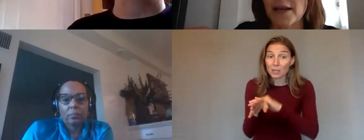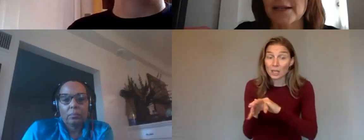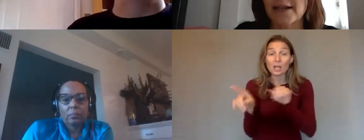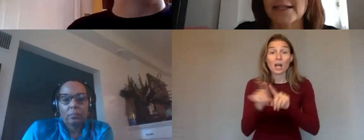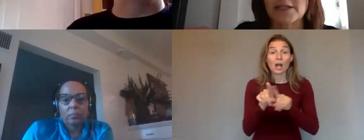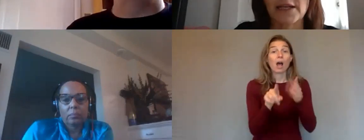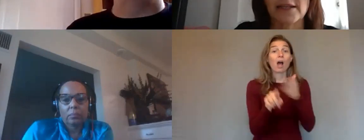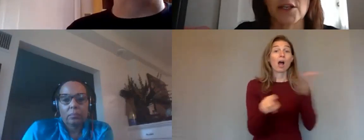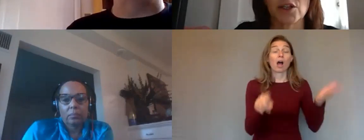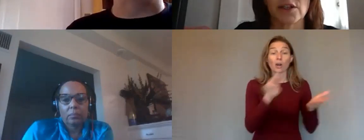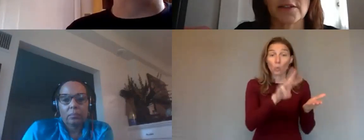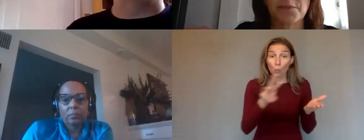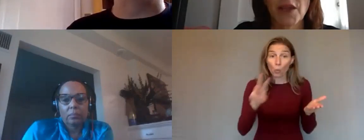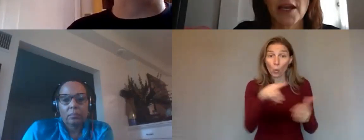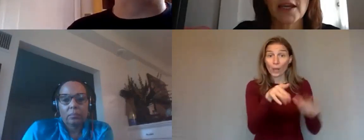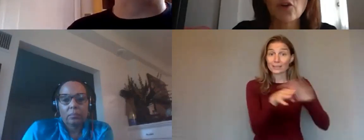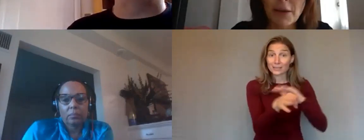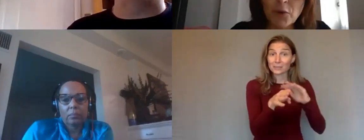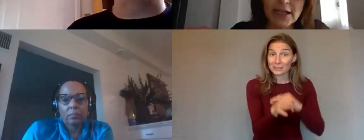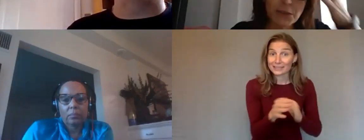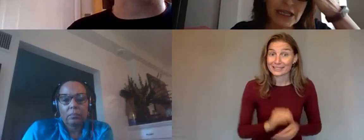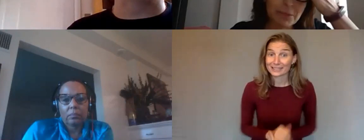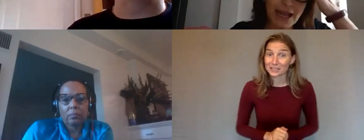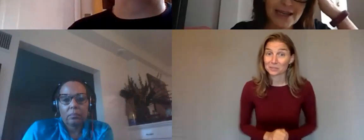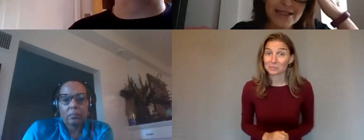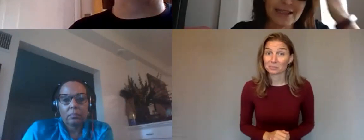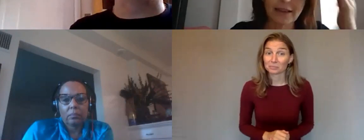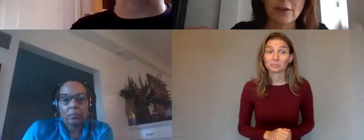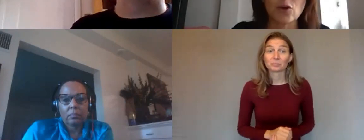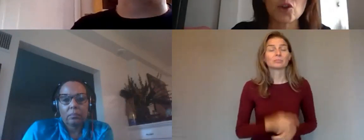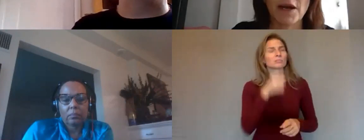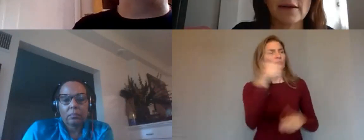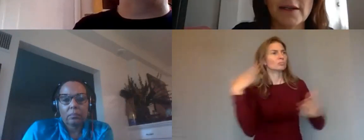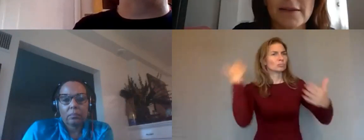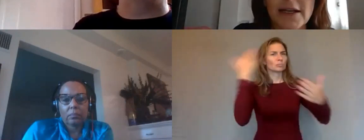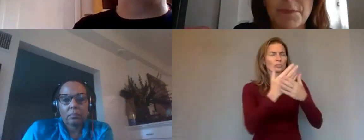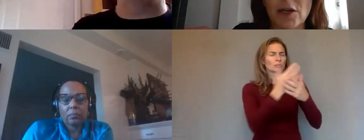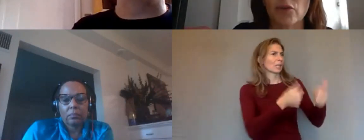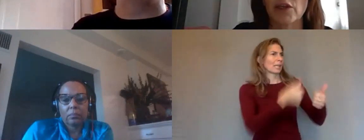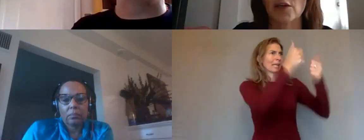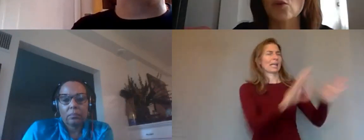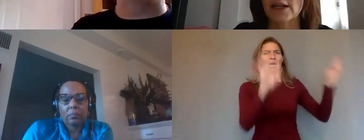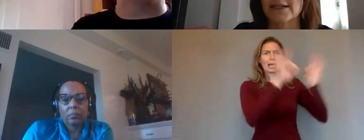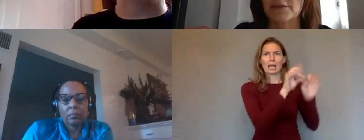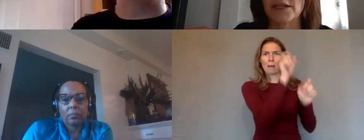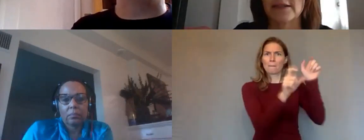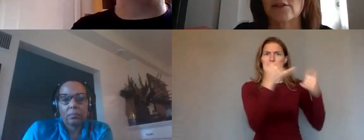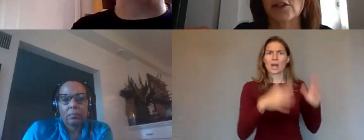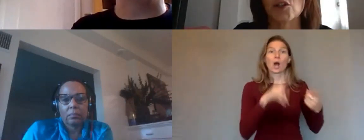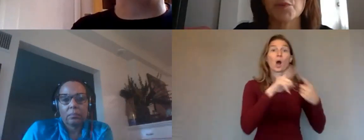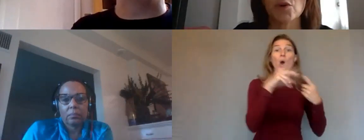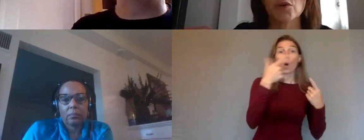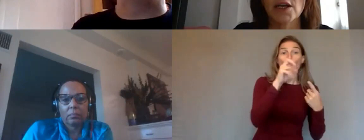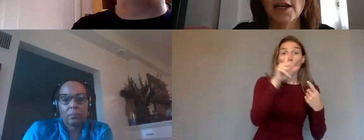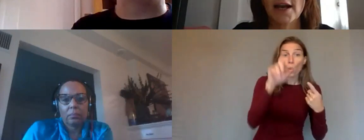app accessibility. He collaborates with key players in the technology market as part of the Google Accessibility